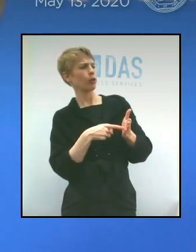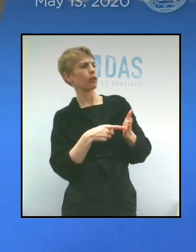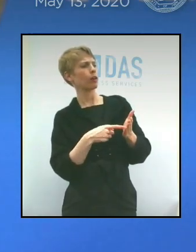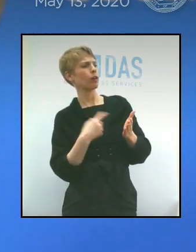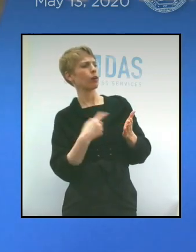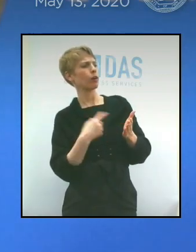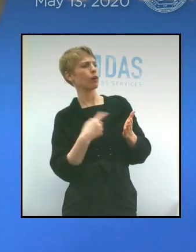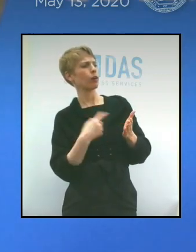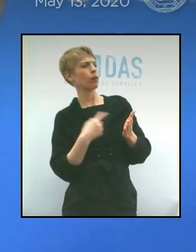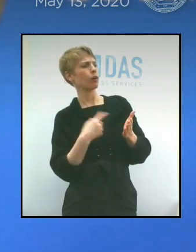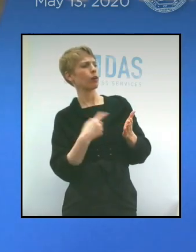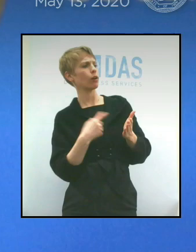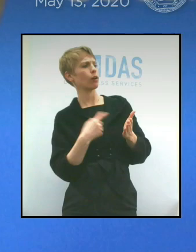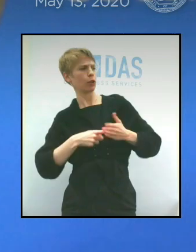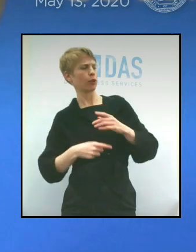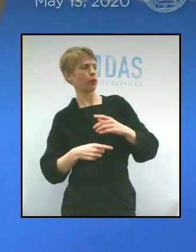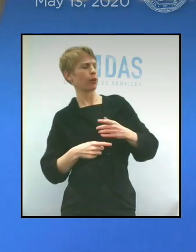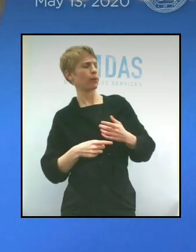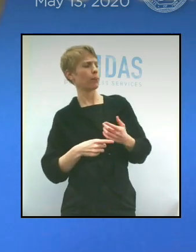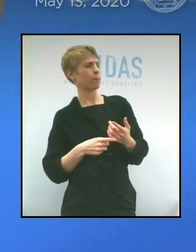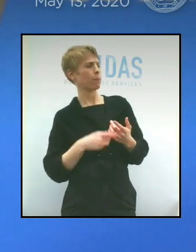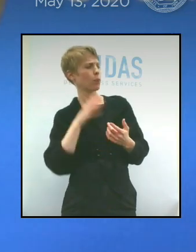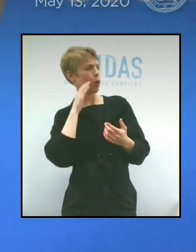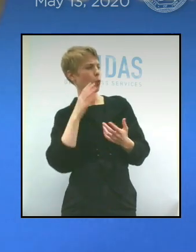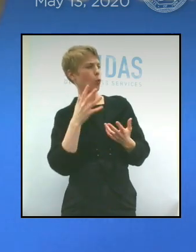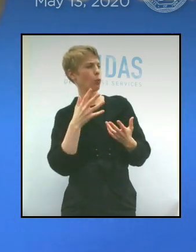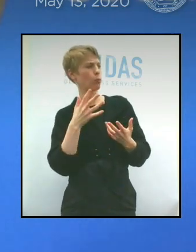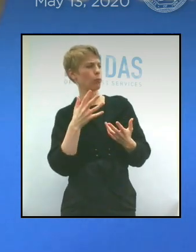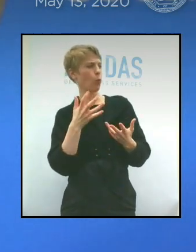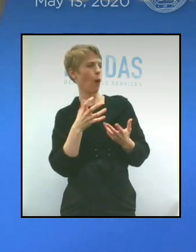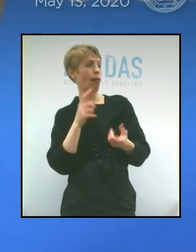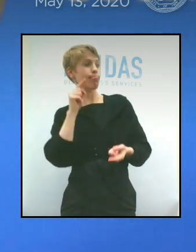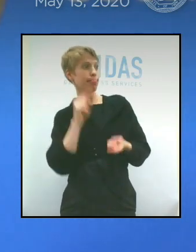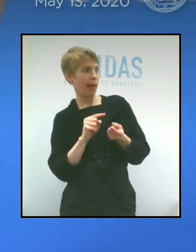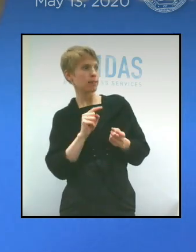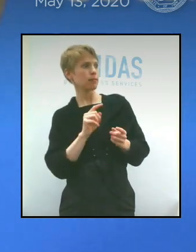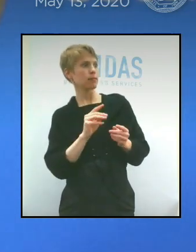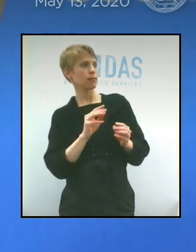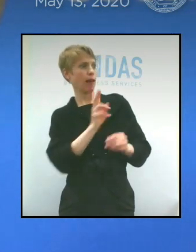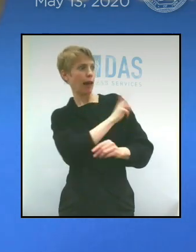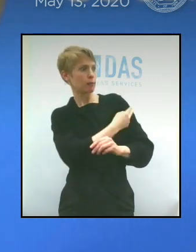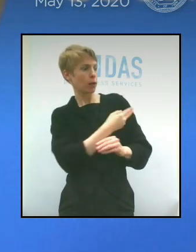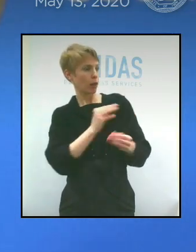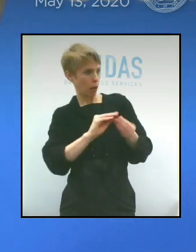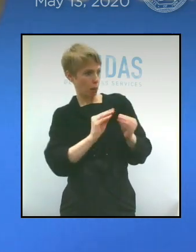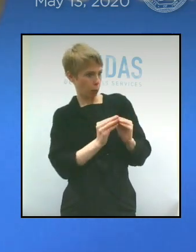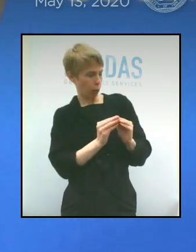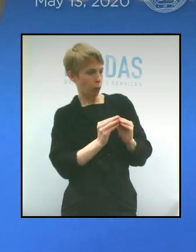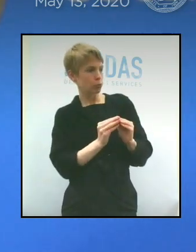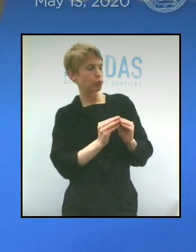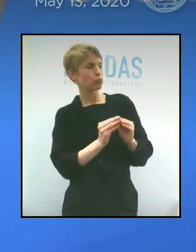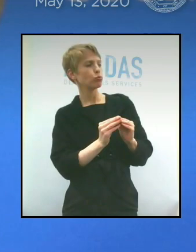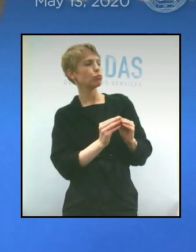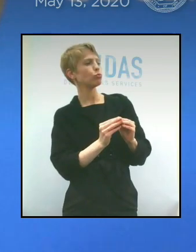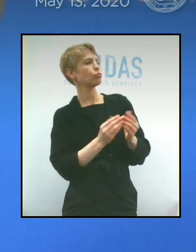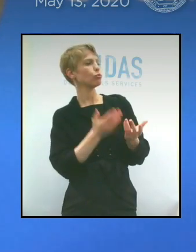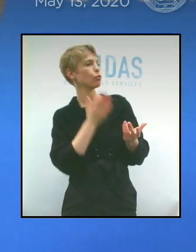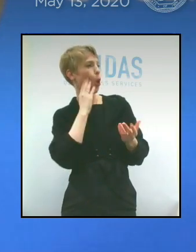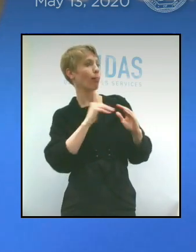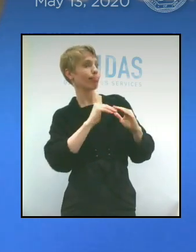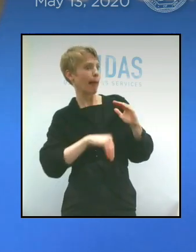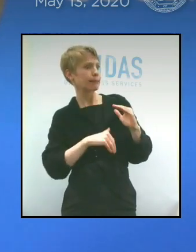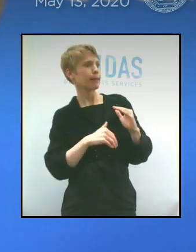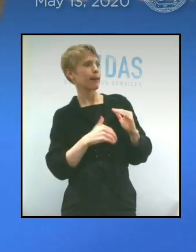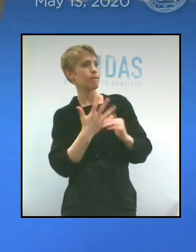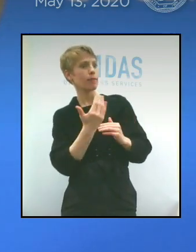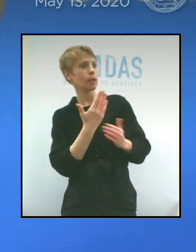kind of going the wrong way or not beating them, the decline in hospitalizations or under new 15 hospitalizations a day, or the 14-day